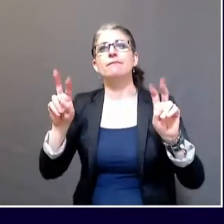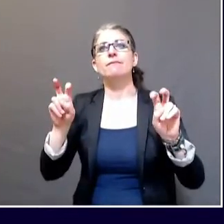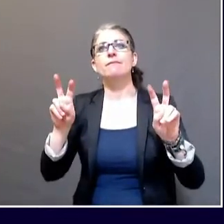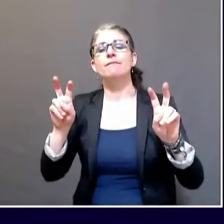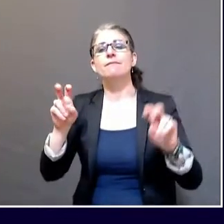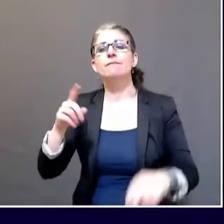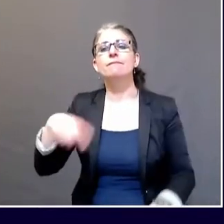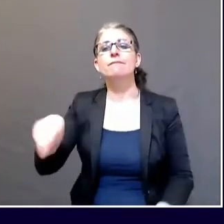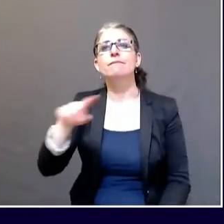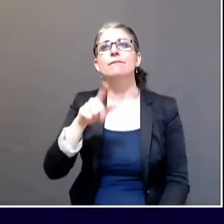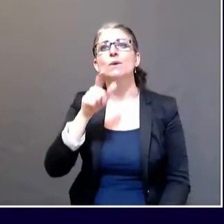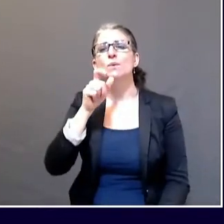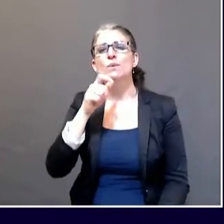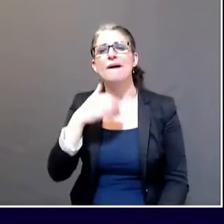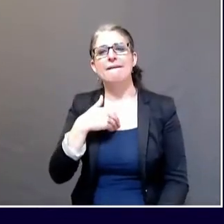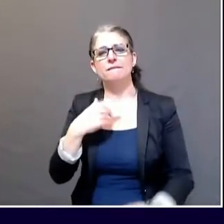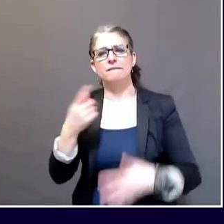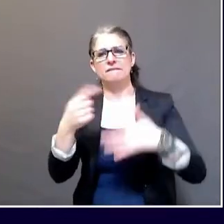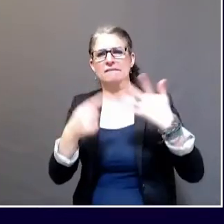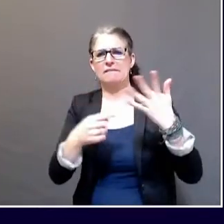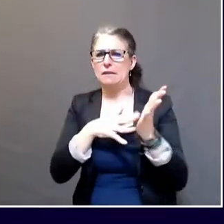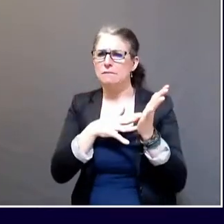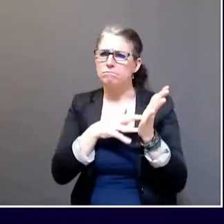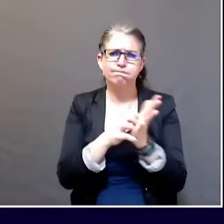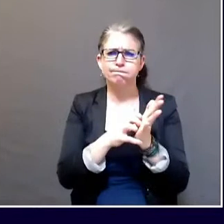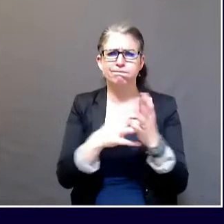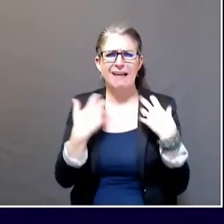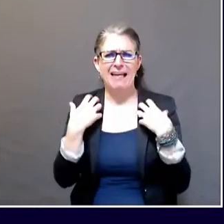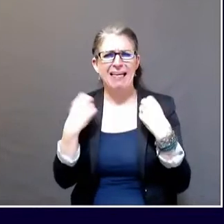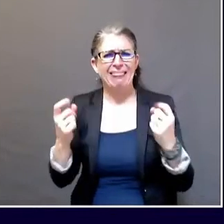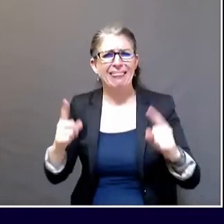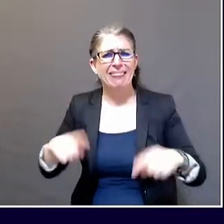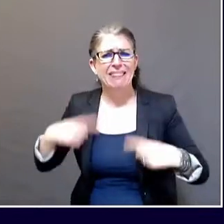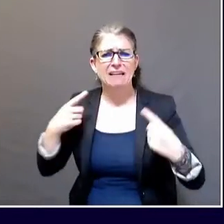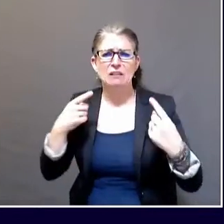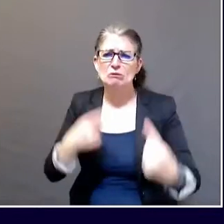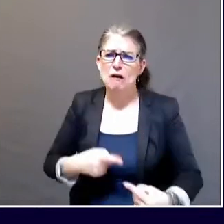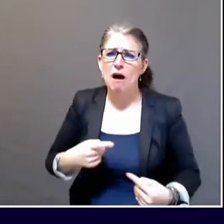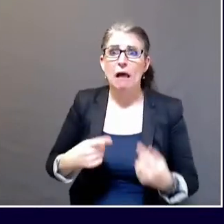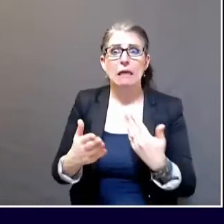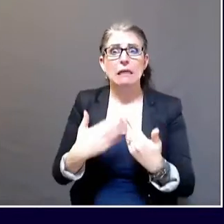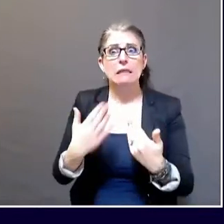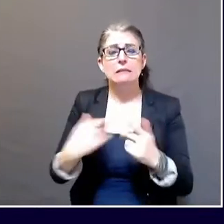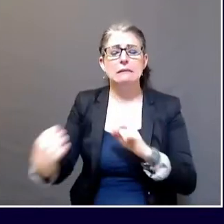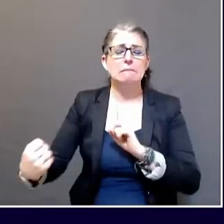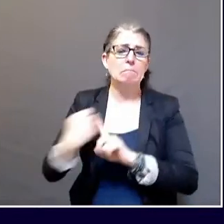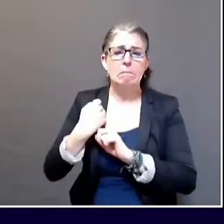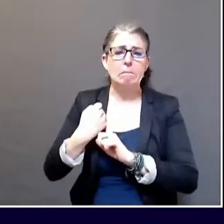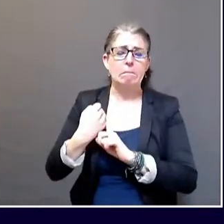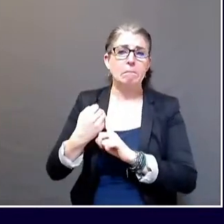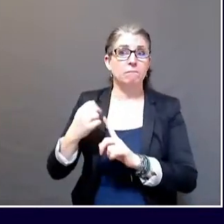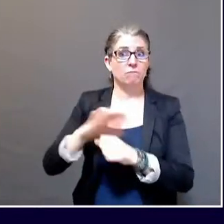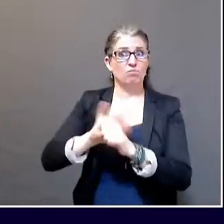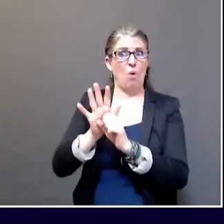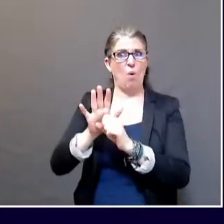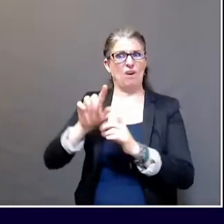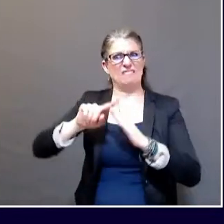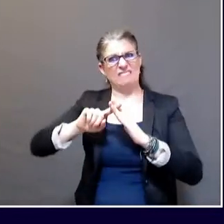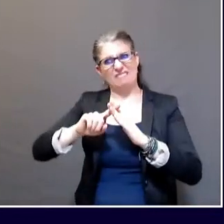in Maine who are at greatest risk of serious illness or death. Right. So no particular time frame though for